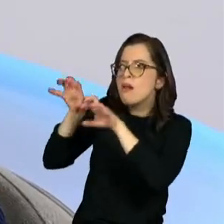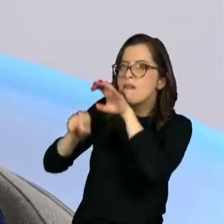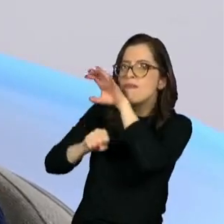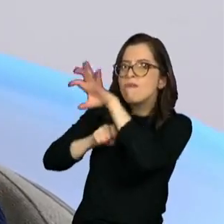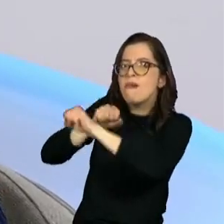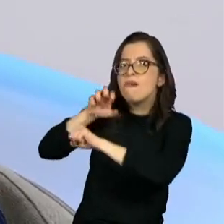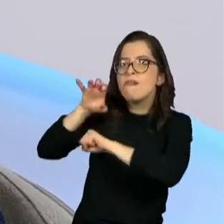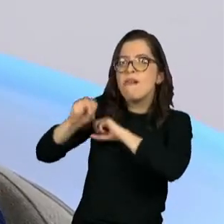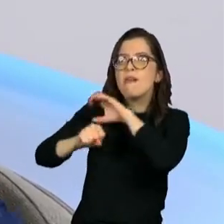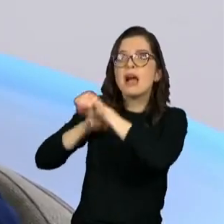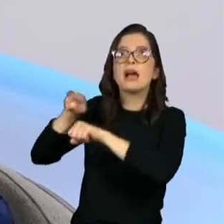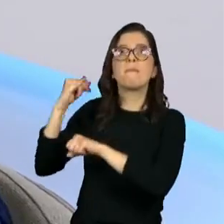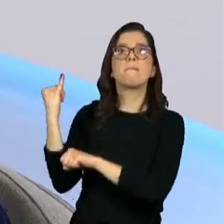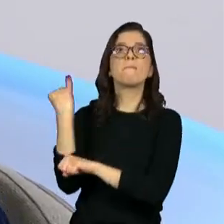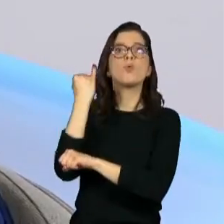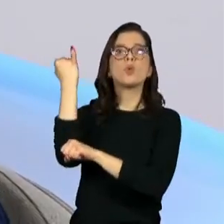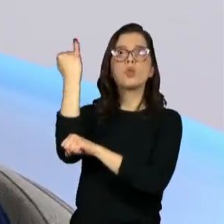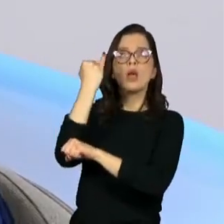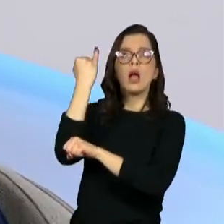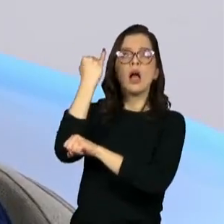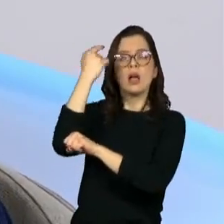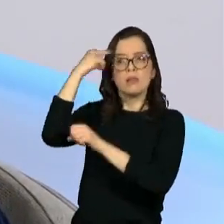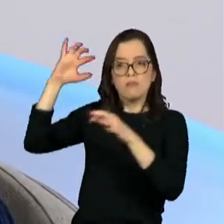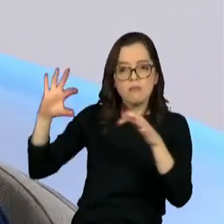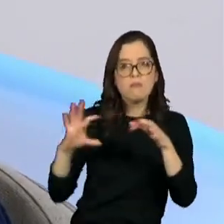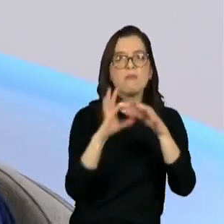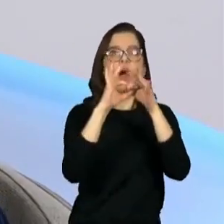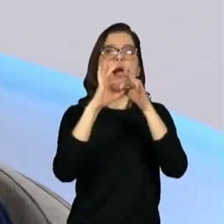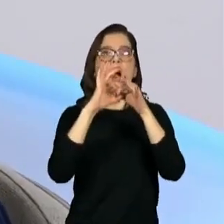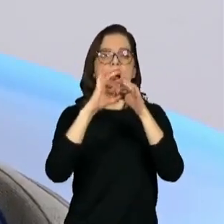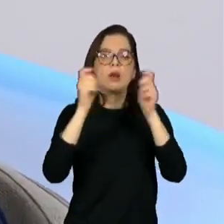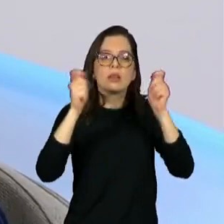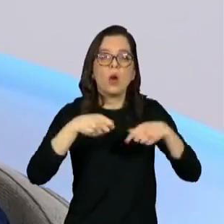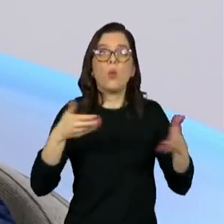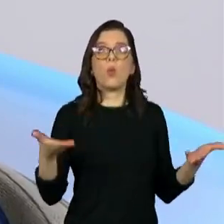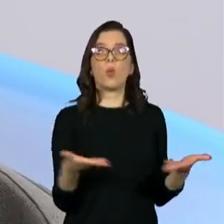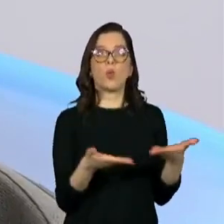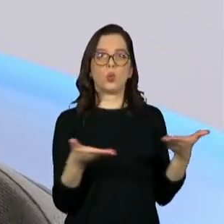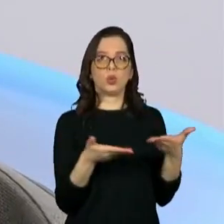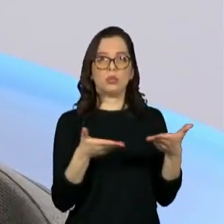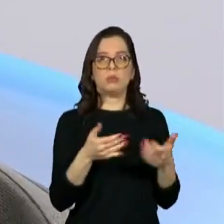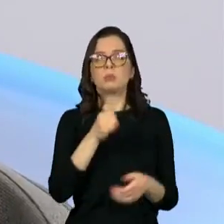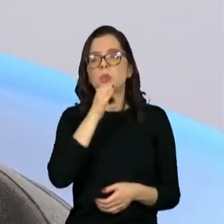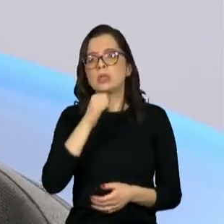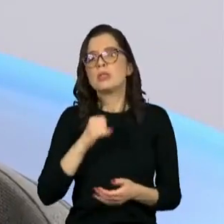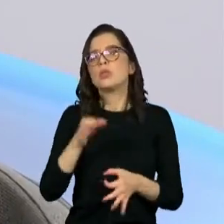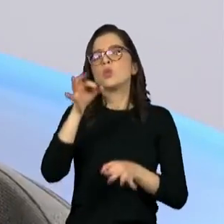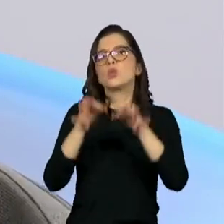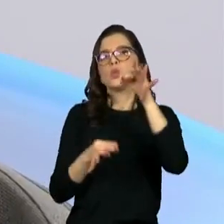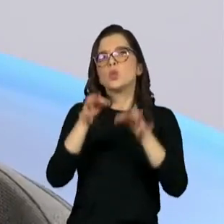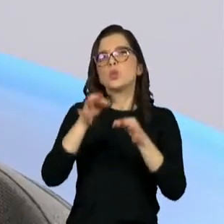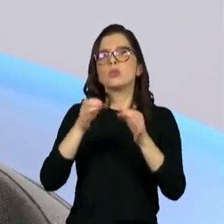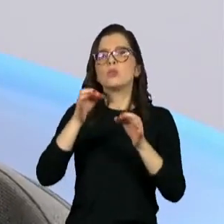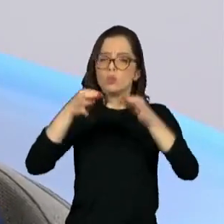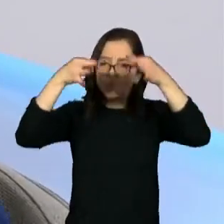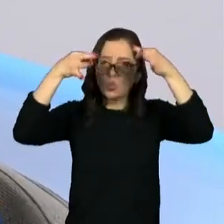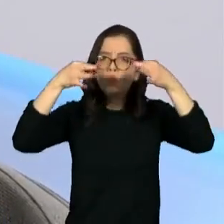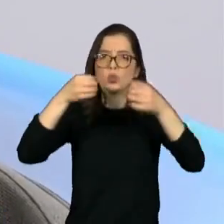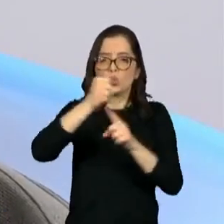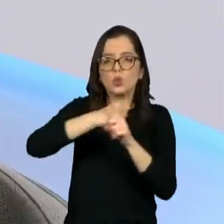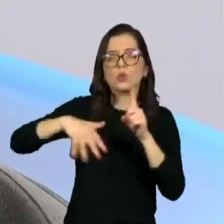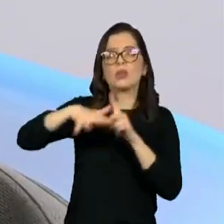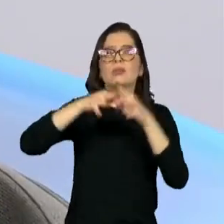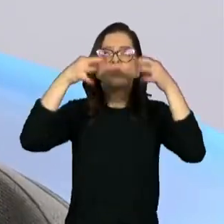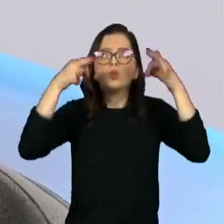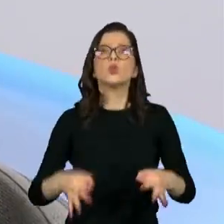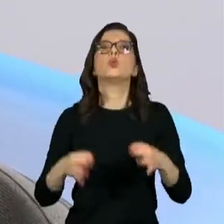addressing big questions that we still need to think about today. What does it mean to have a just society?